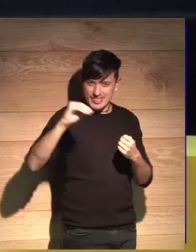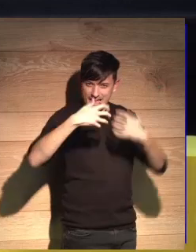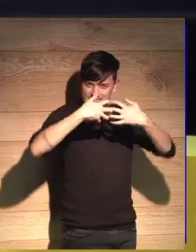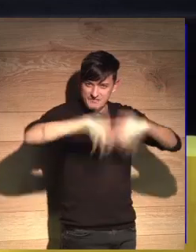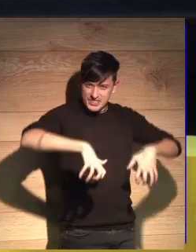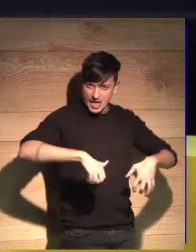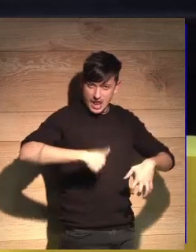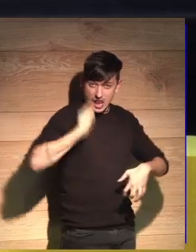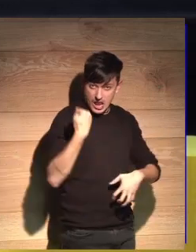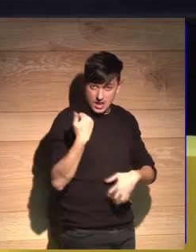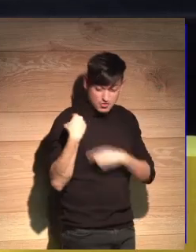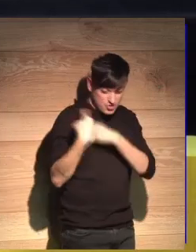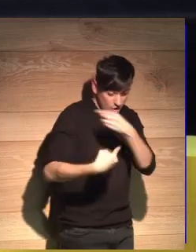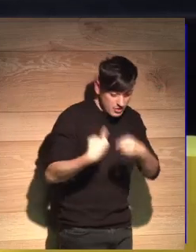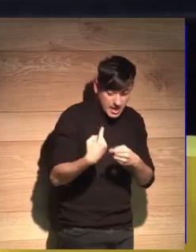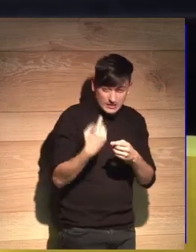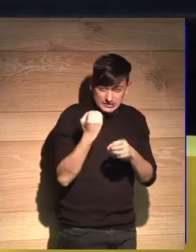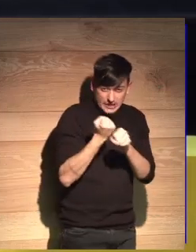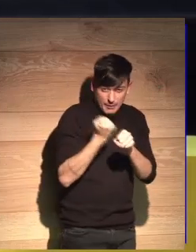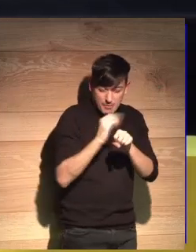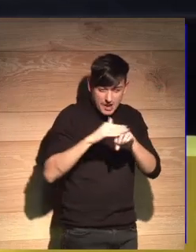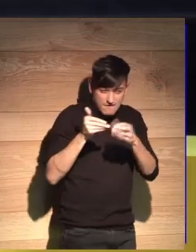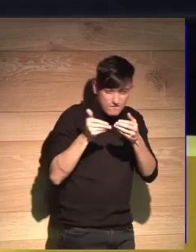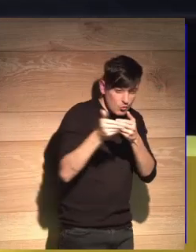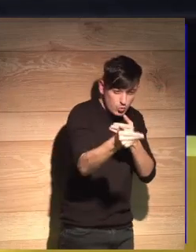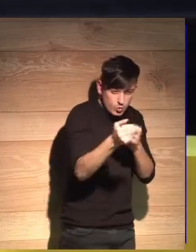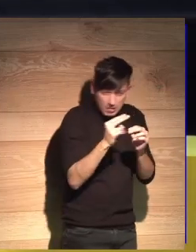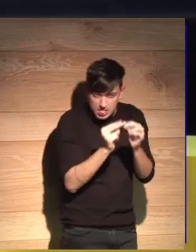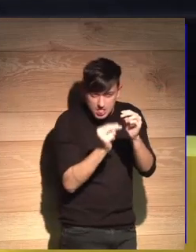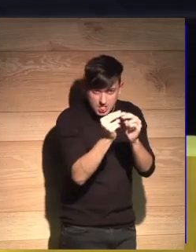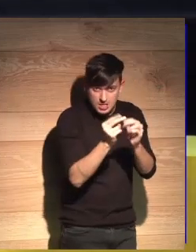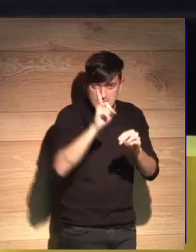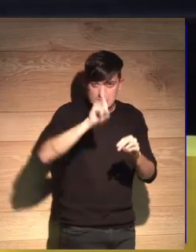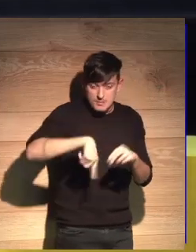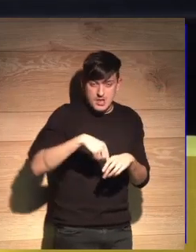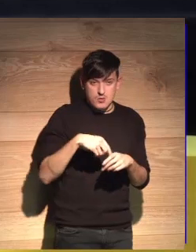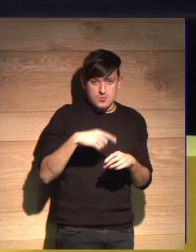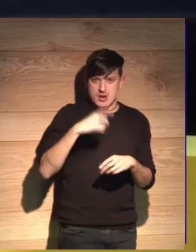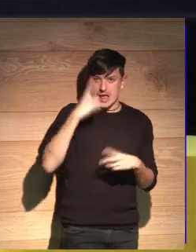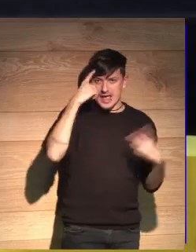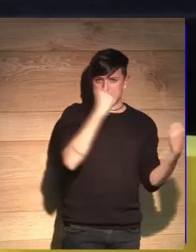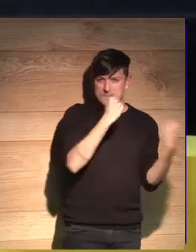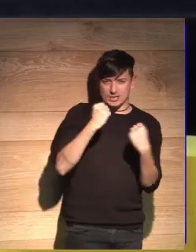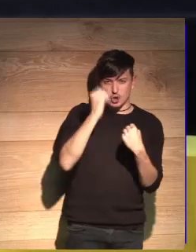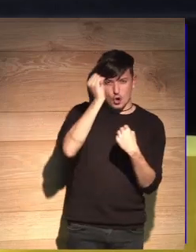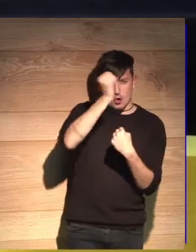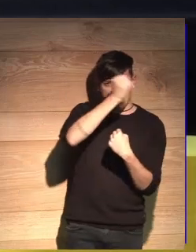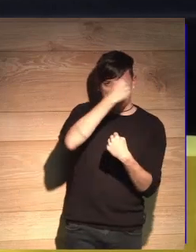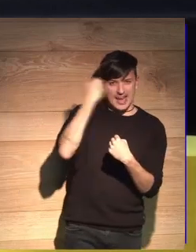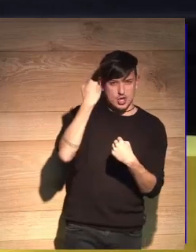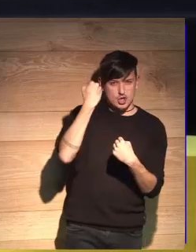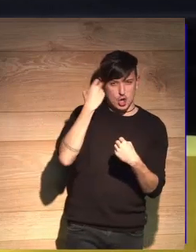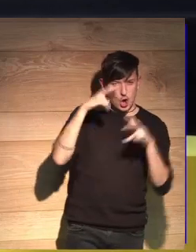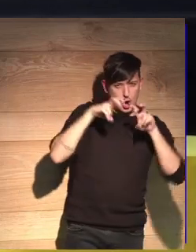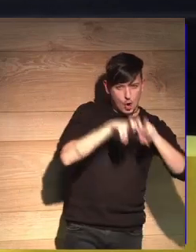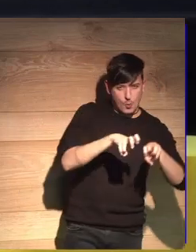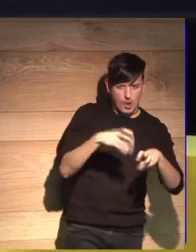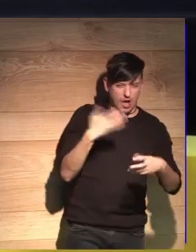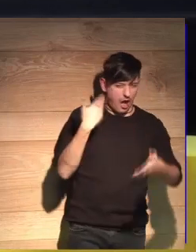artificial intelligence, someone who works every day to provide shape to that future, and a paleontologist, an expert on human